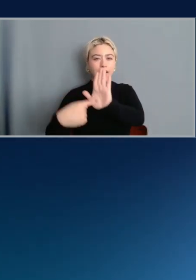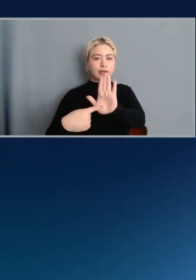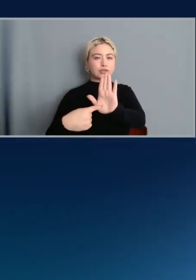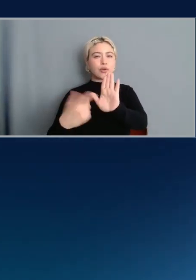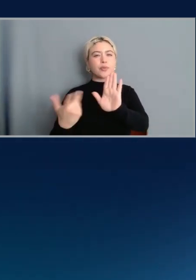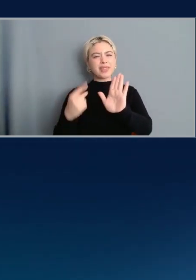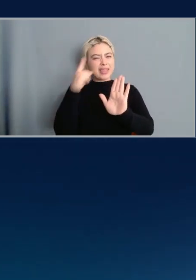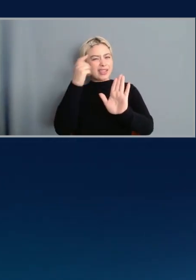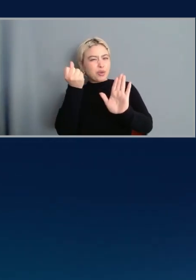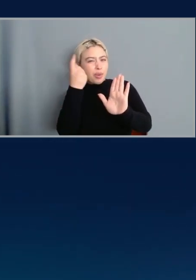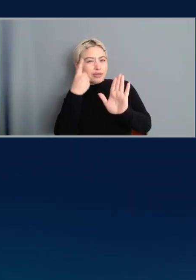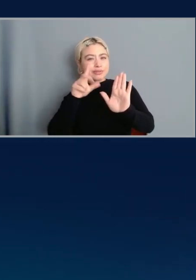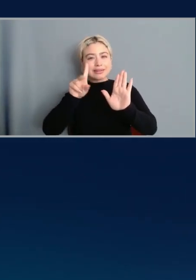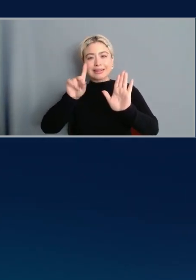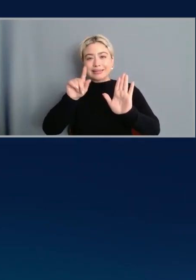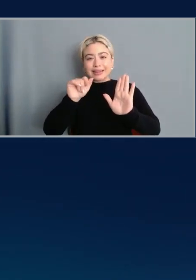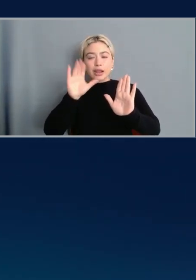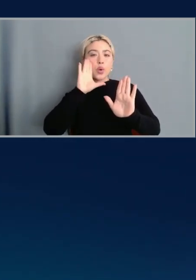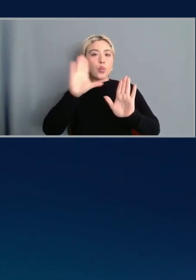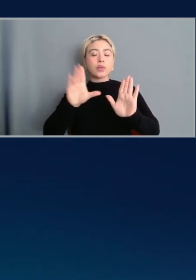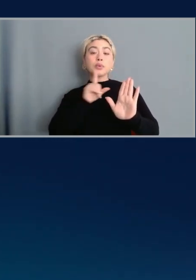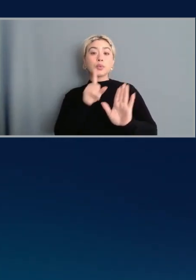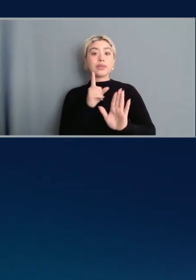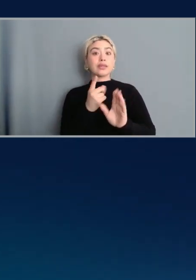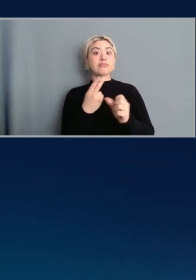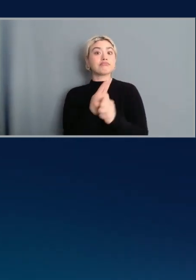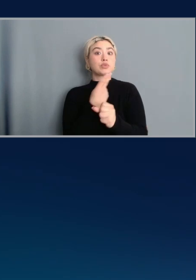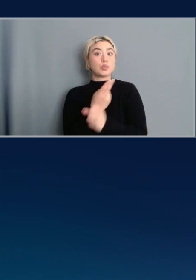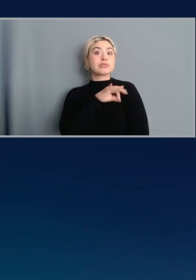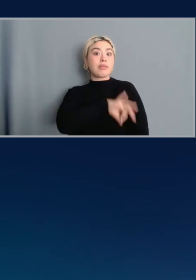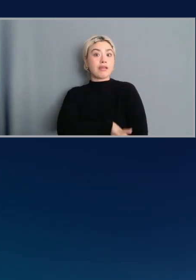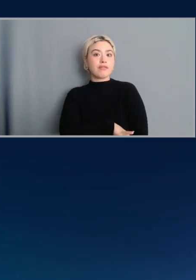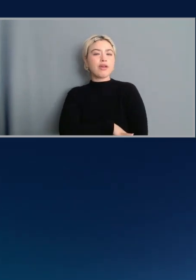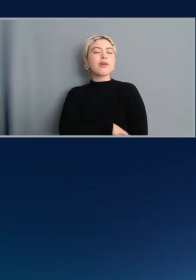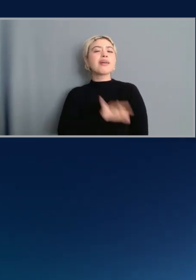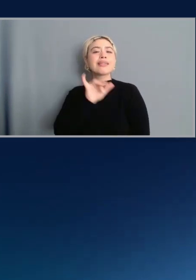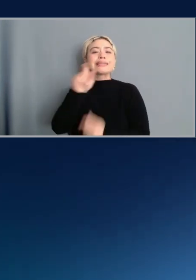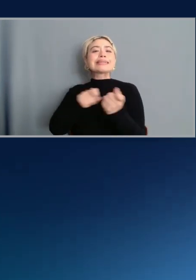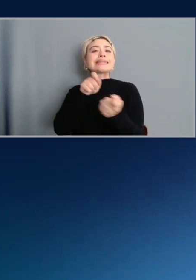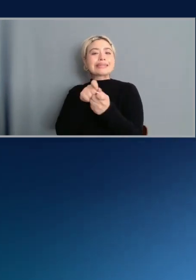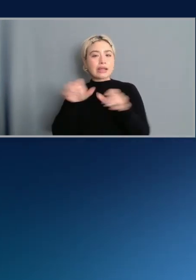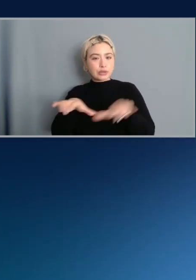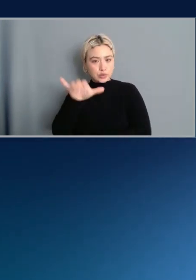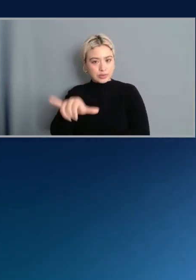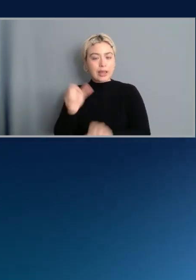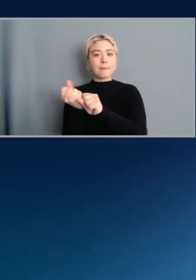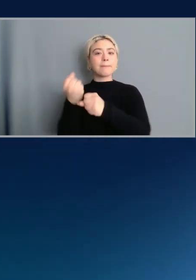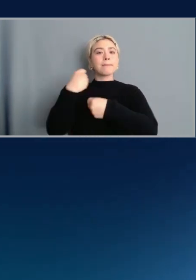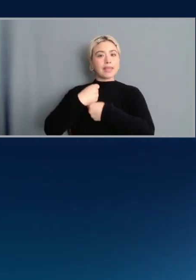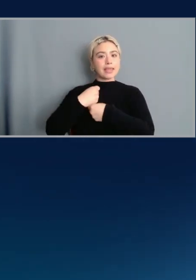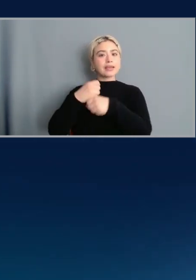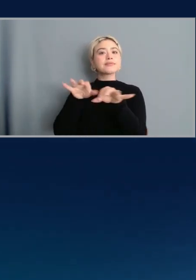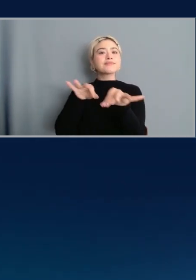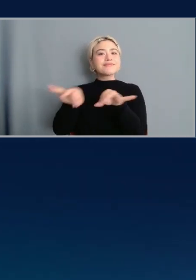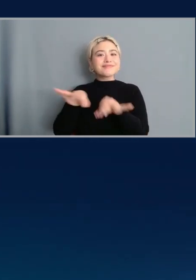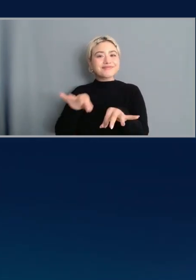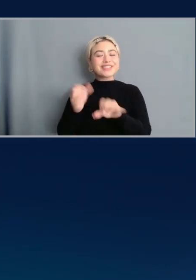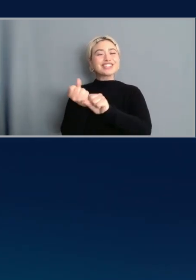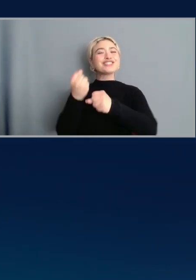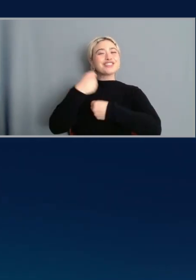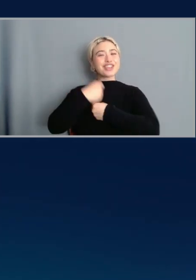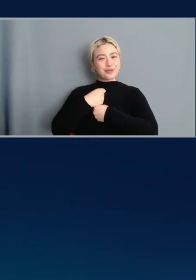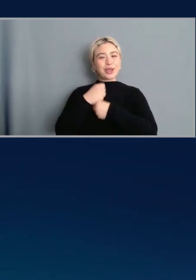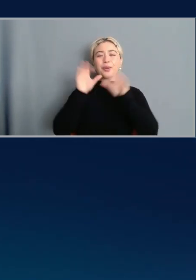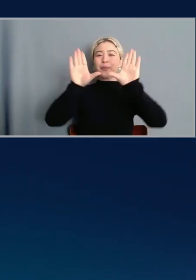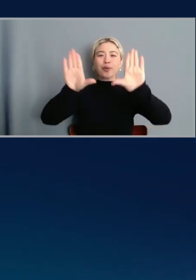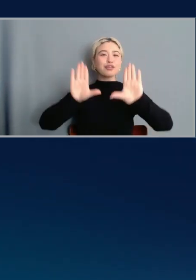what this data is, would be really, really useful. So this is exactly what this thing is doing. It's going to generate, it takes a second. It's going to generate this